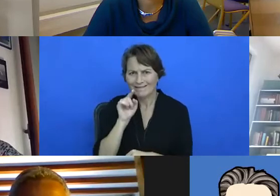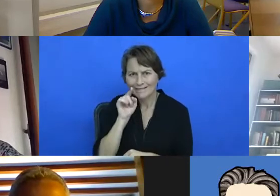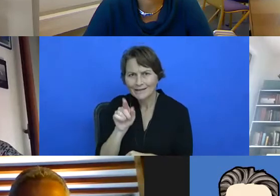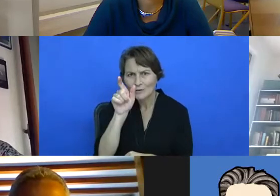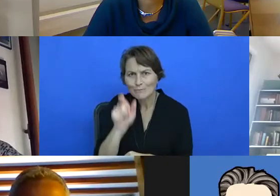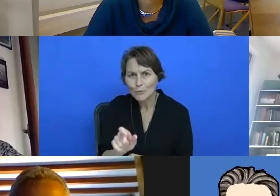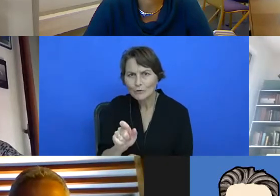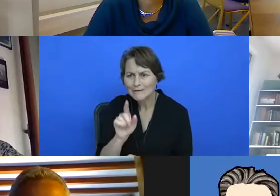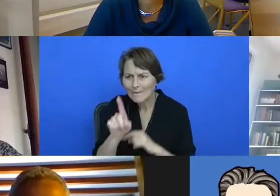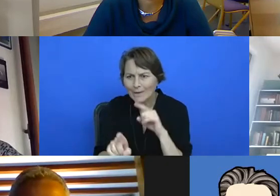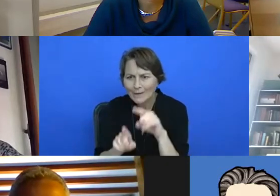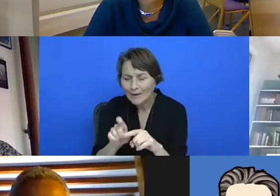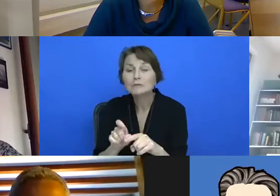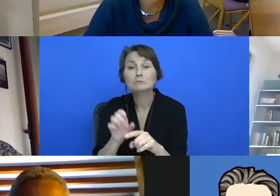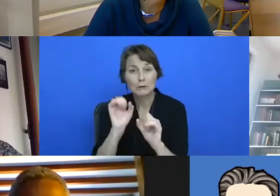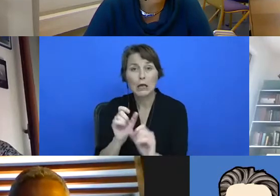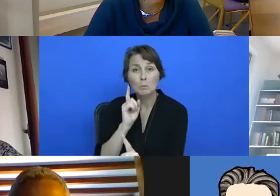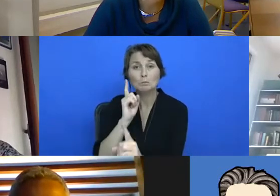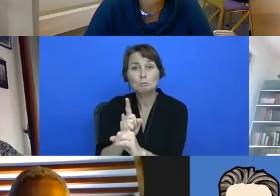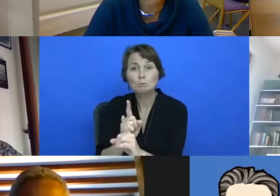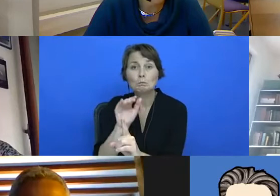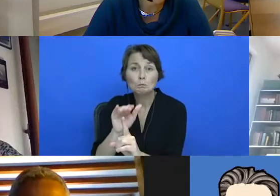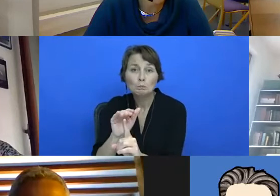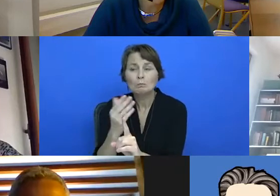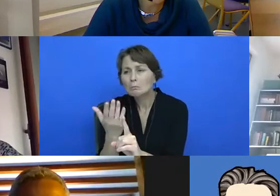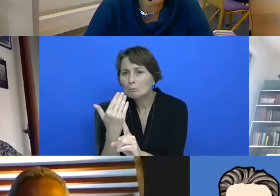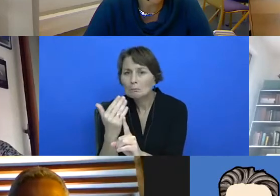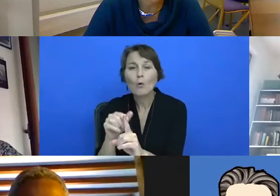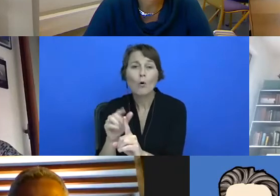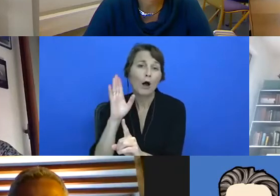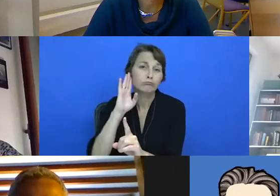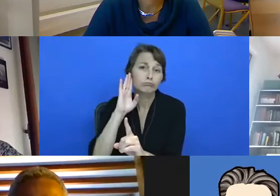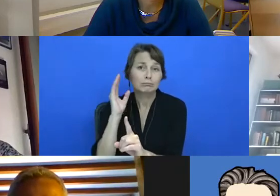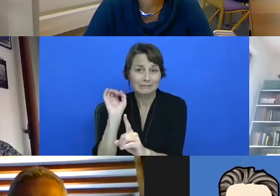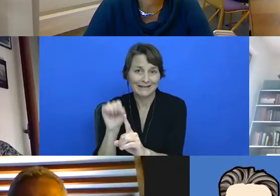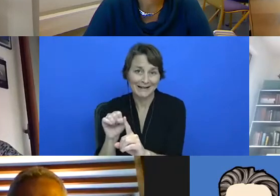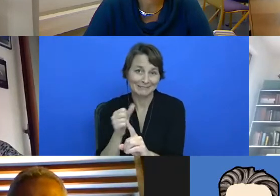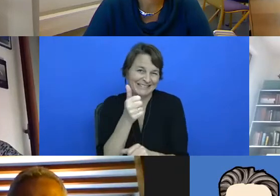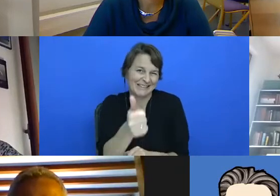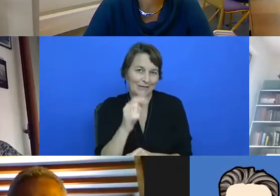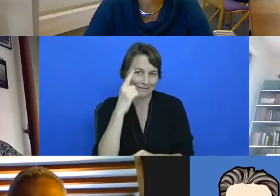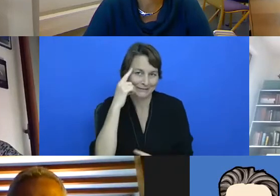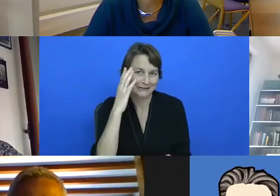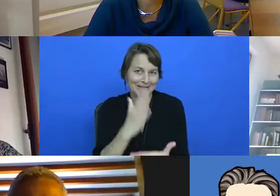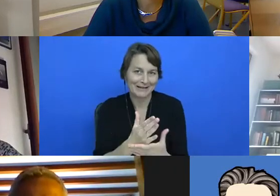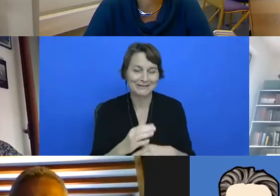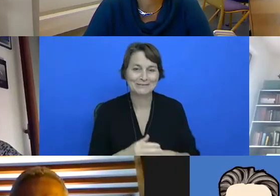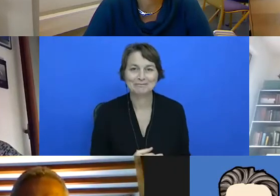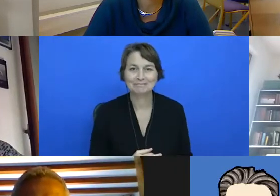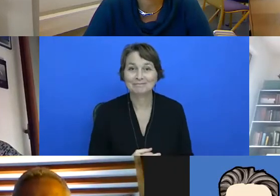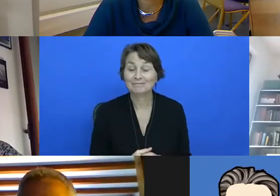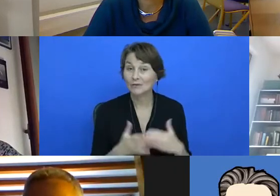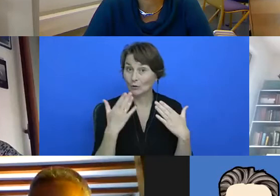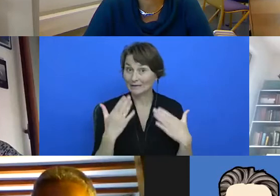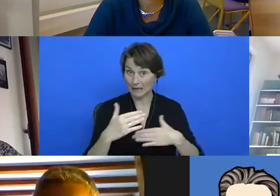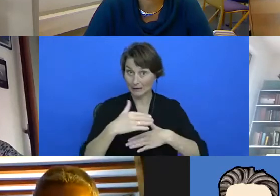or just listen. It's your choice. So in the meantime, we encourage you to use the chat function in